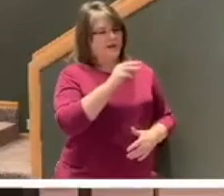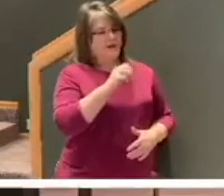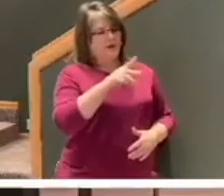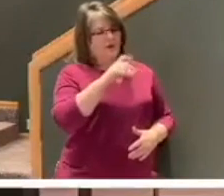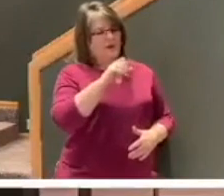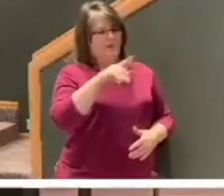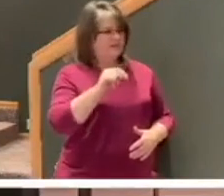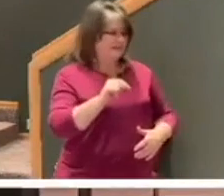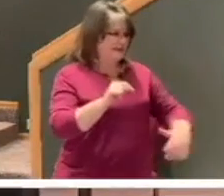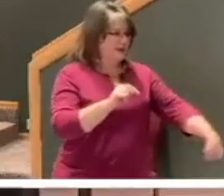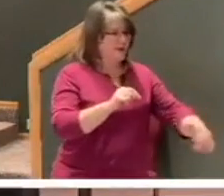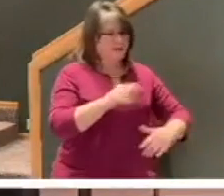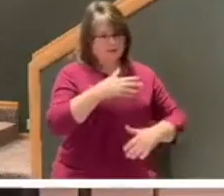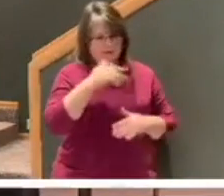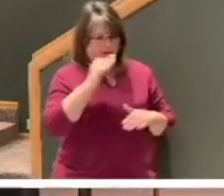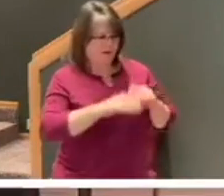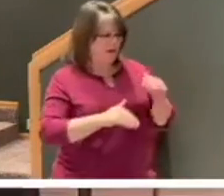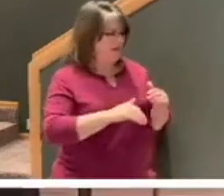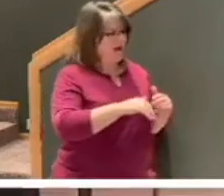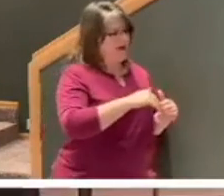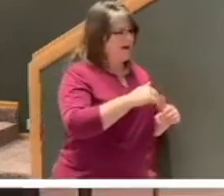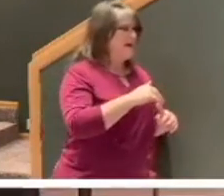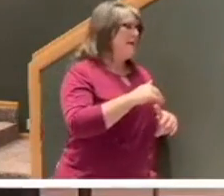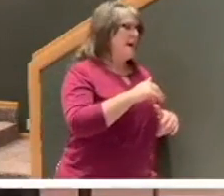my bad Lowe's works.